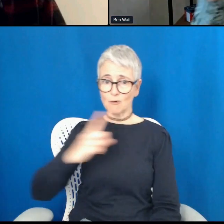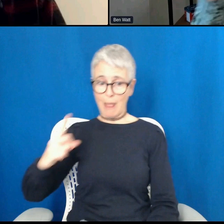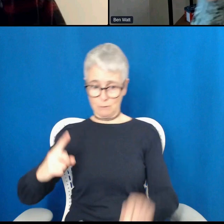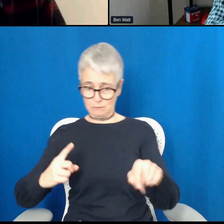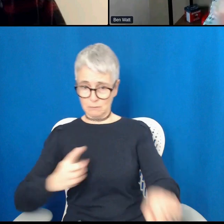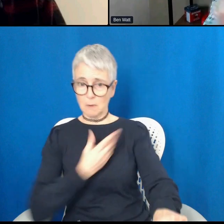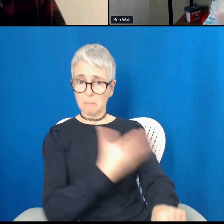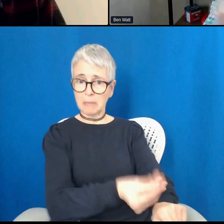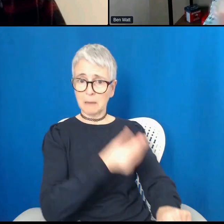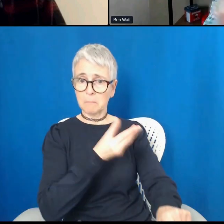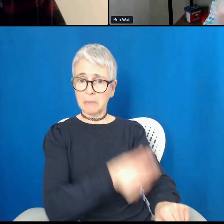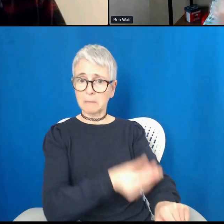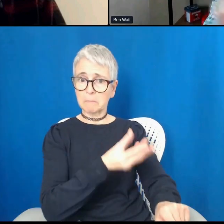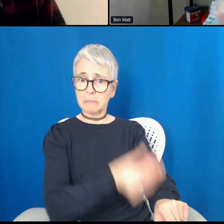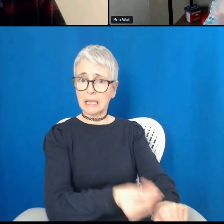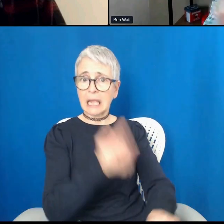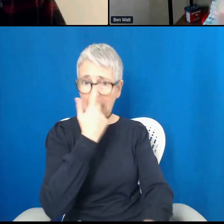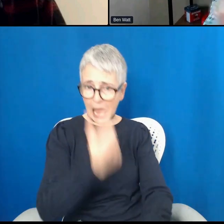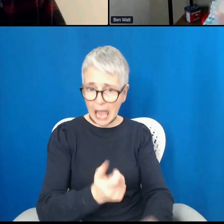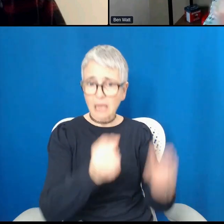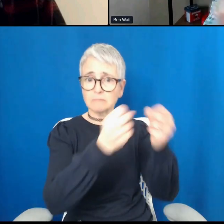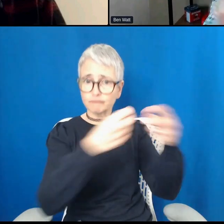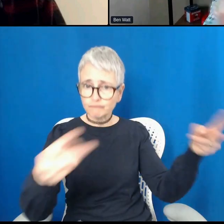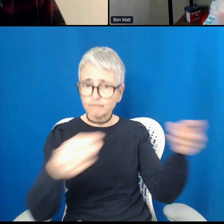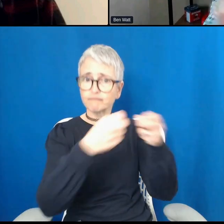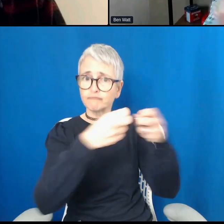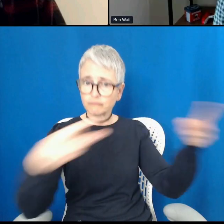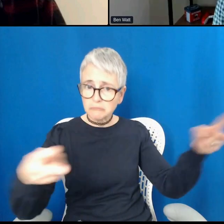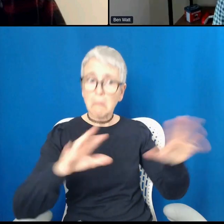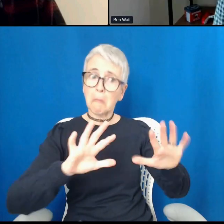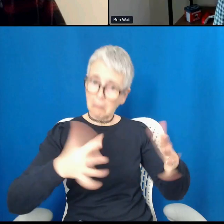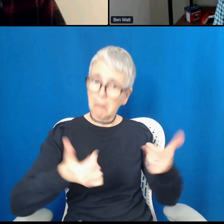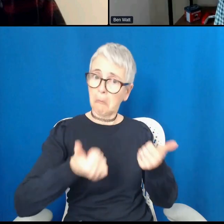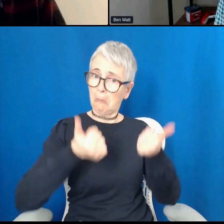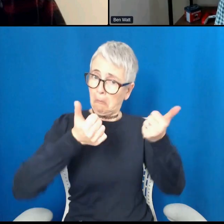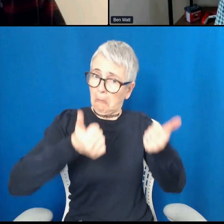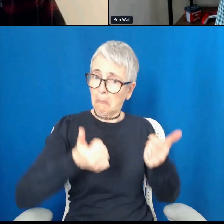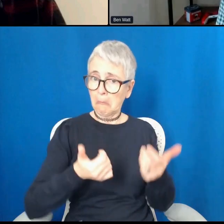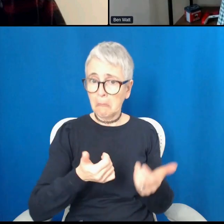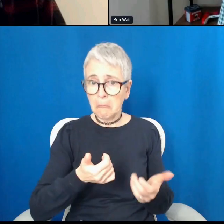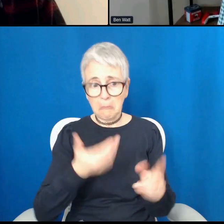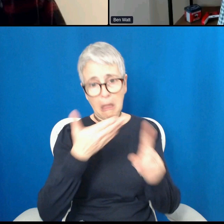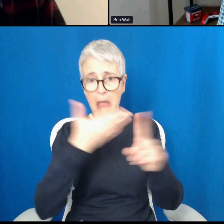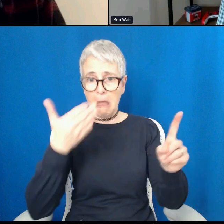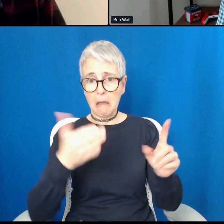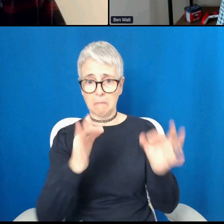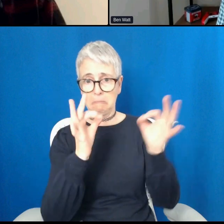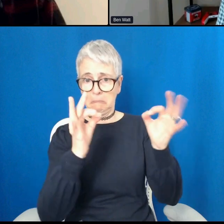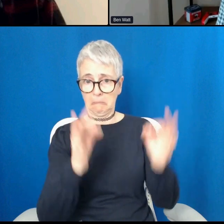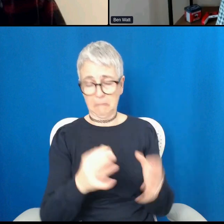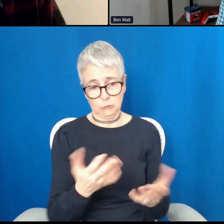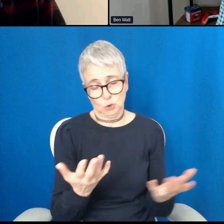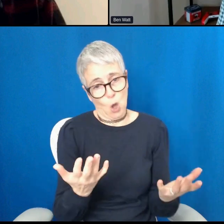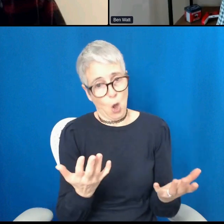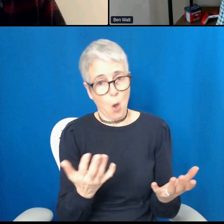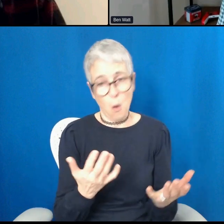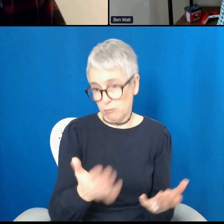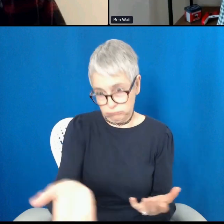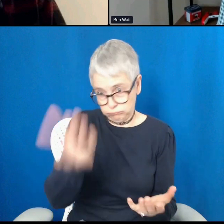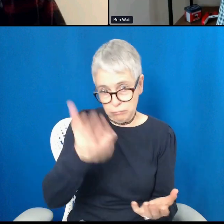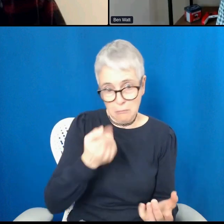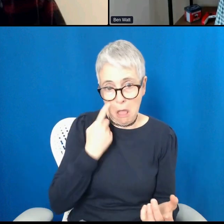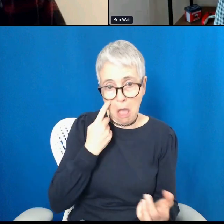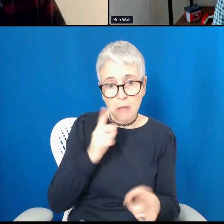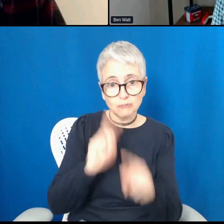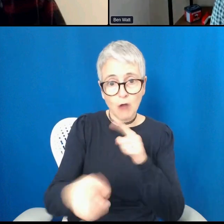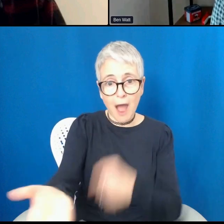that up and captioning it with a very good accuracy rate. So yeah, I mean, I'd encourage you to give it a try yourself and see how you find it.